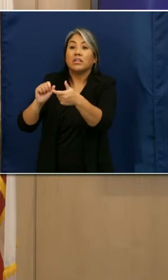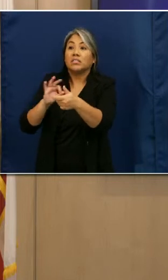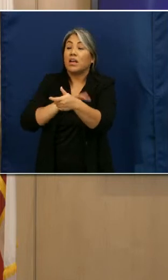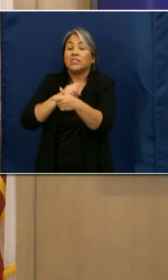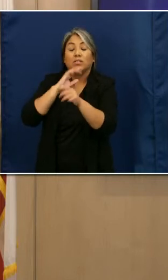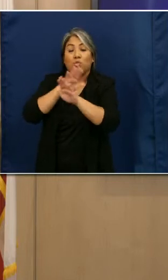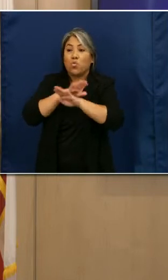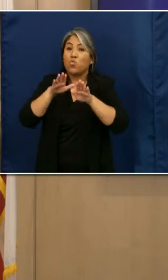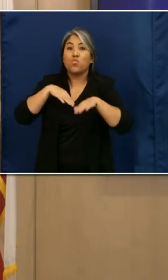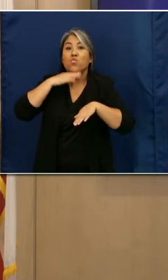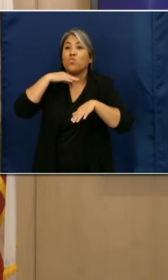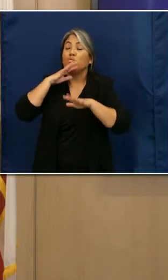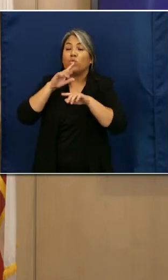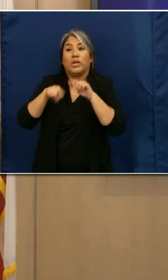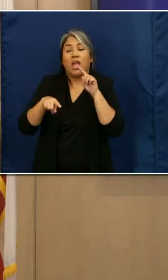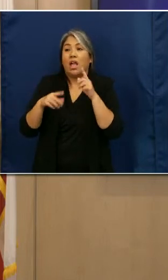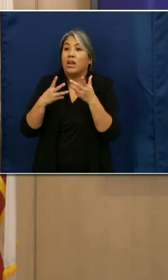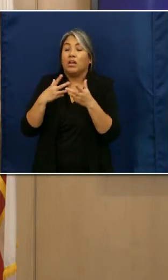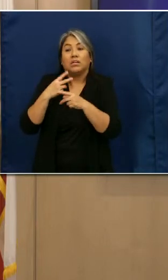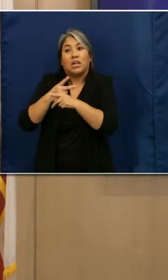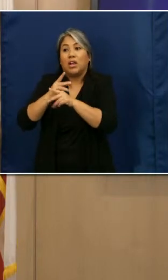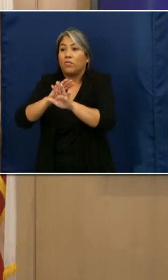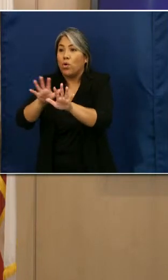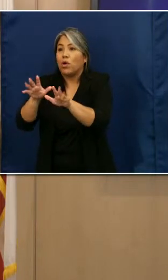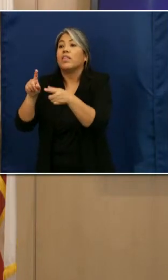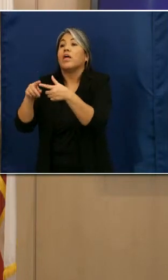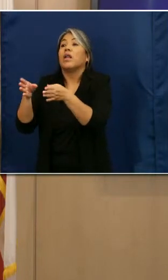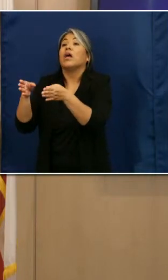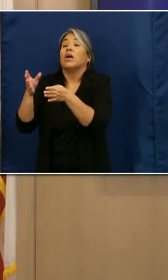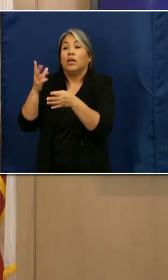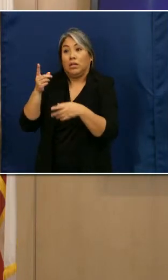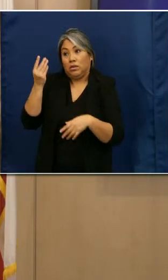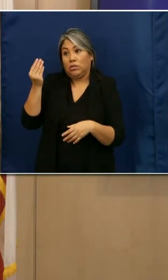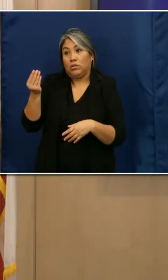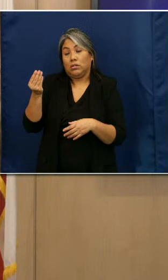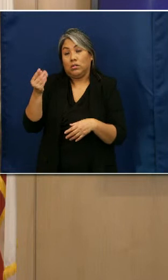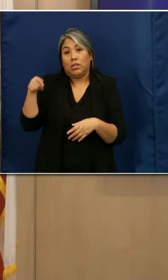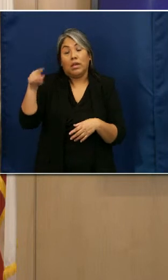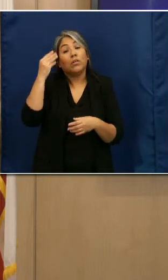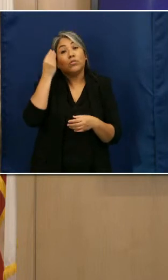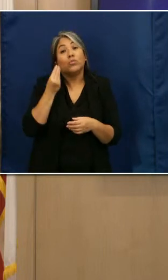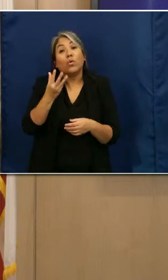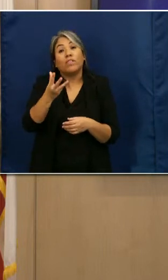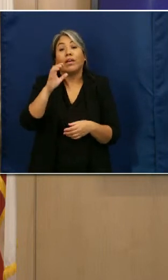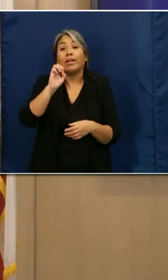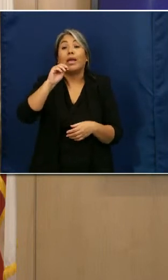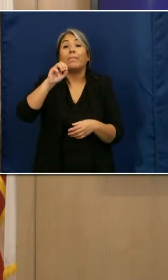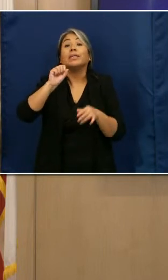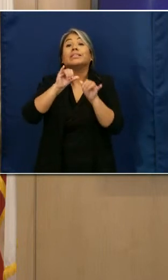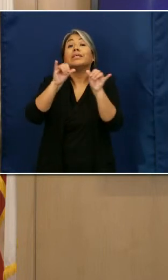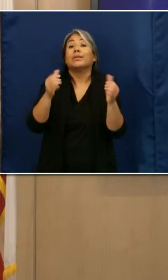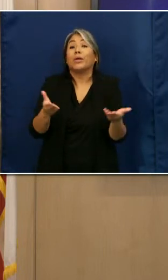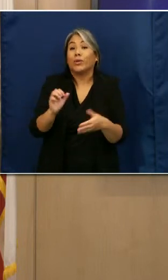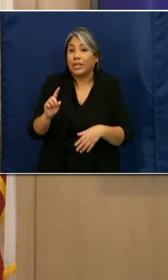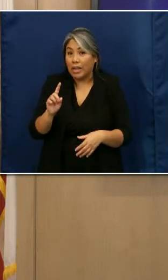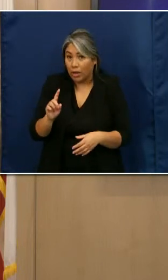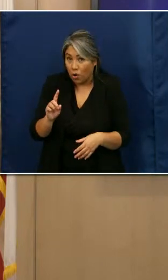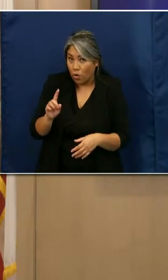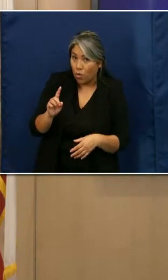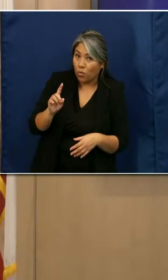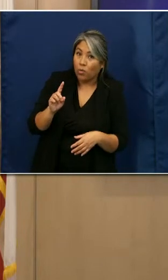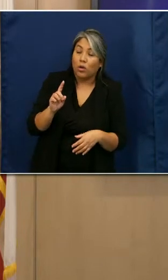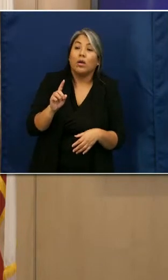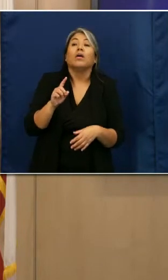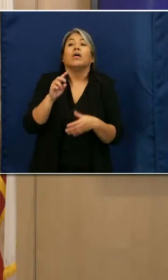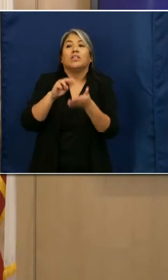reached capacity in terms of how many patients to take care of, you can notify the EMS system here in San Diego that you're